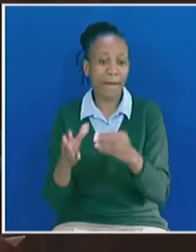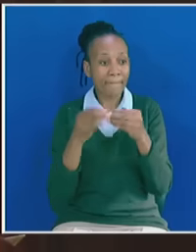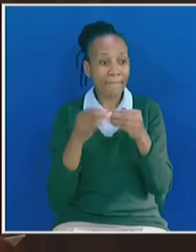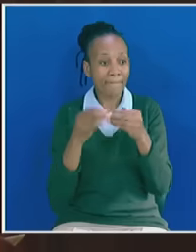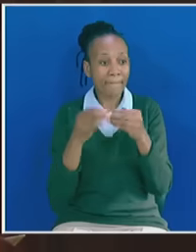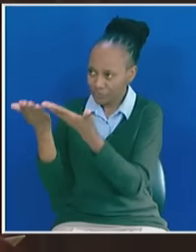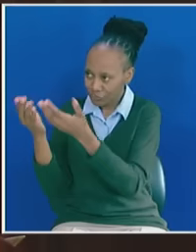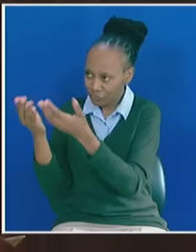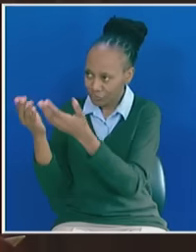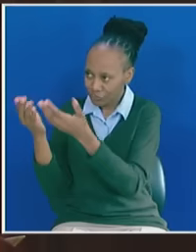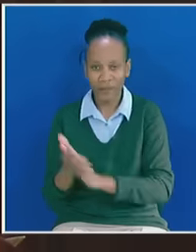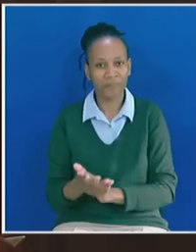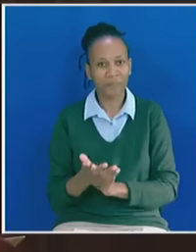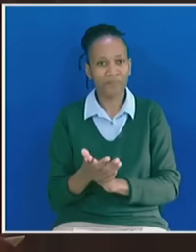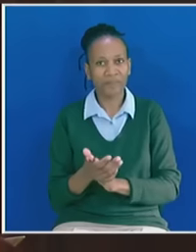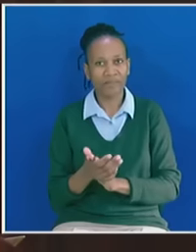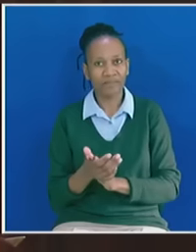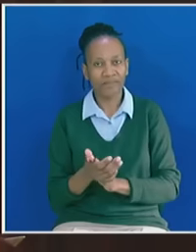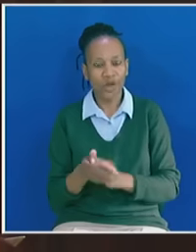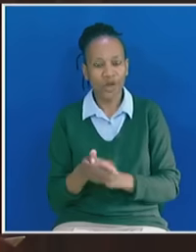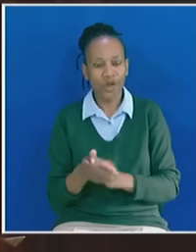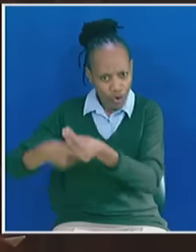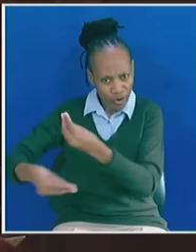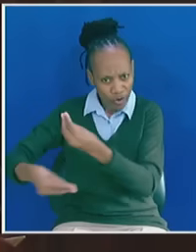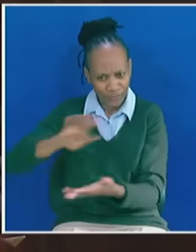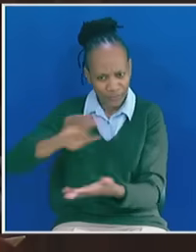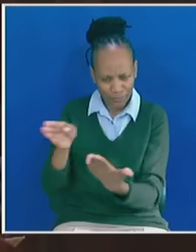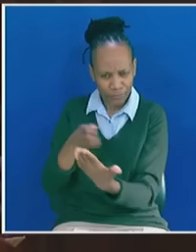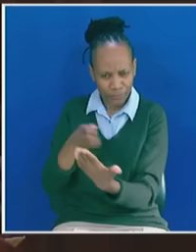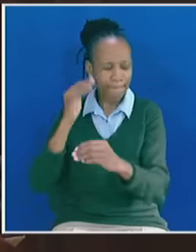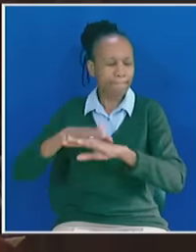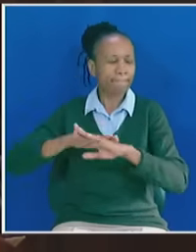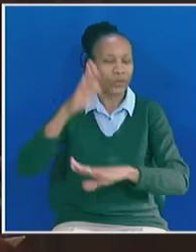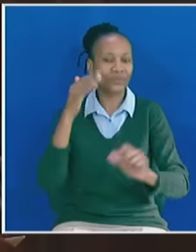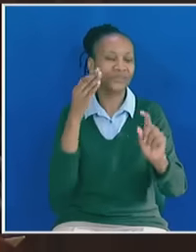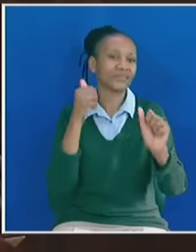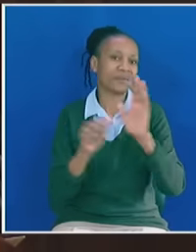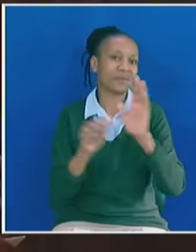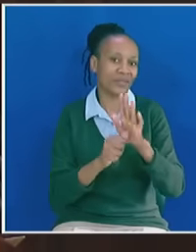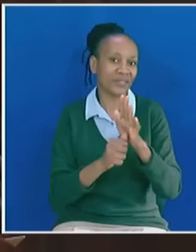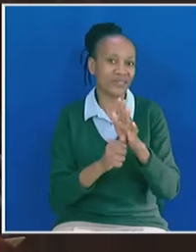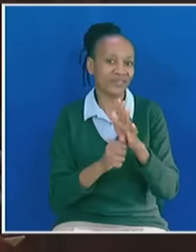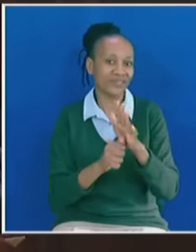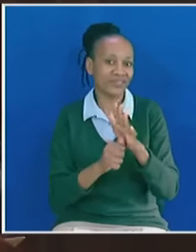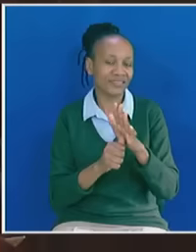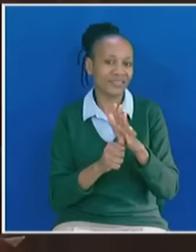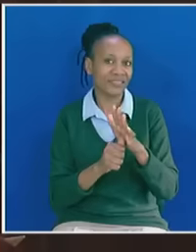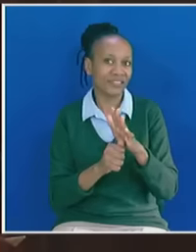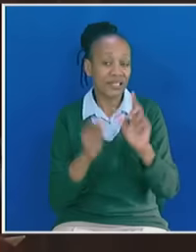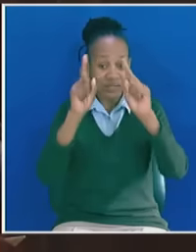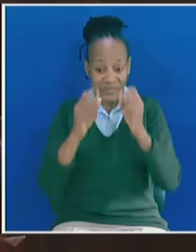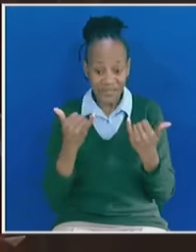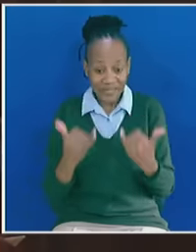members, confronting and rooting out corruption remains a central feature of this ANC-led administration,